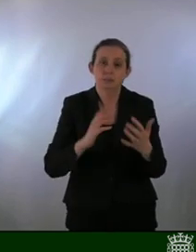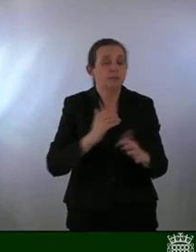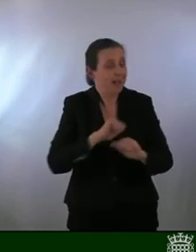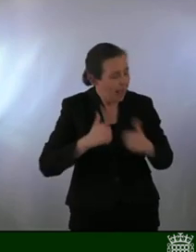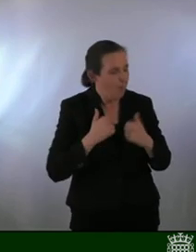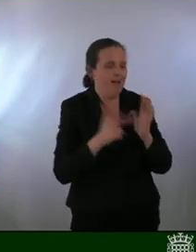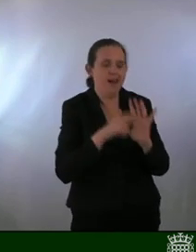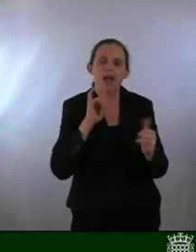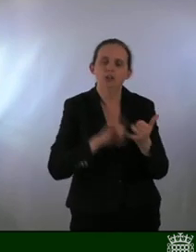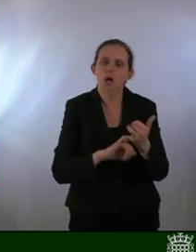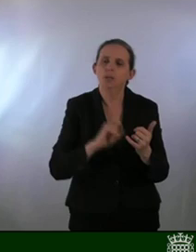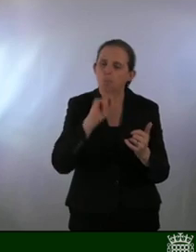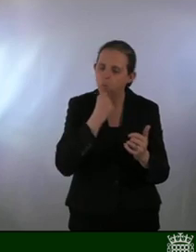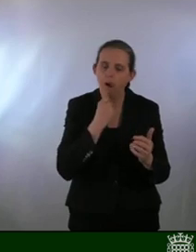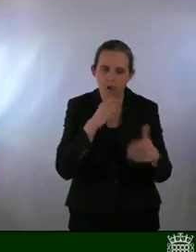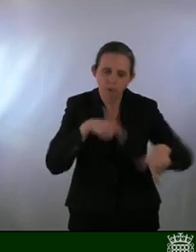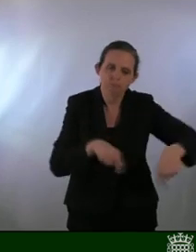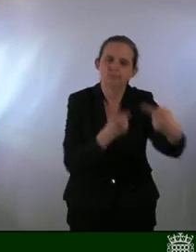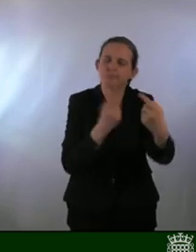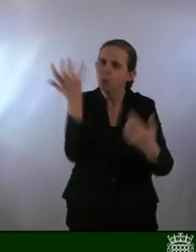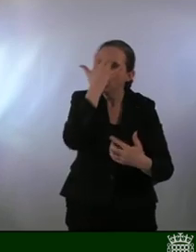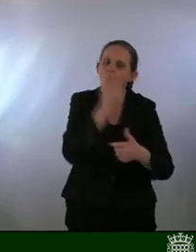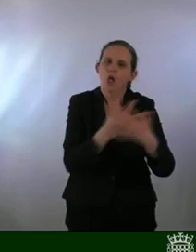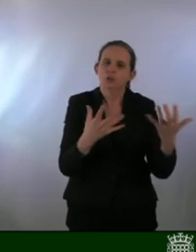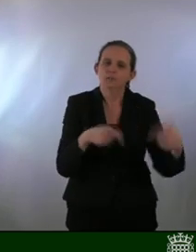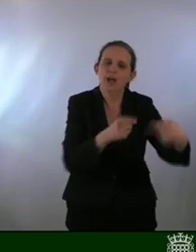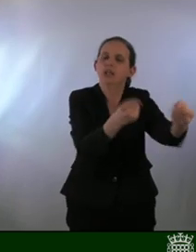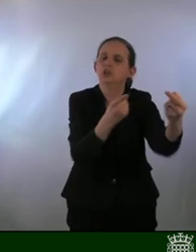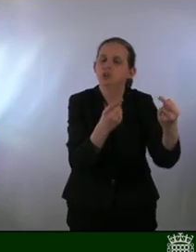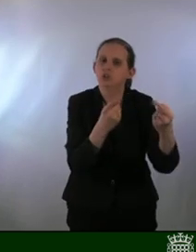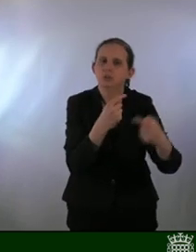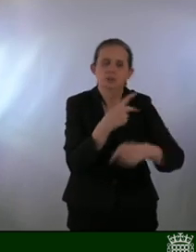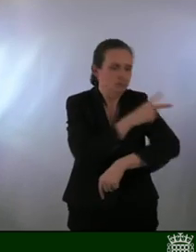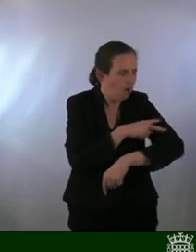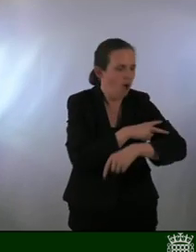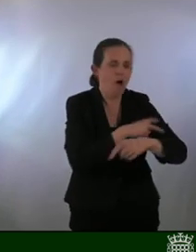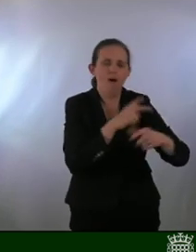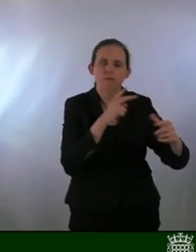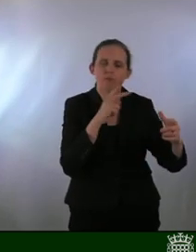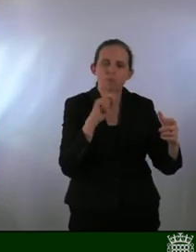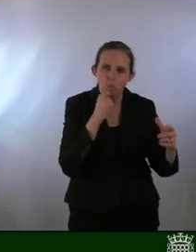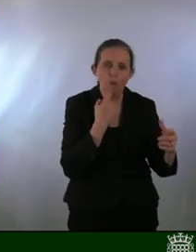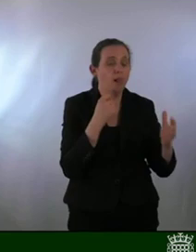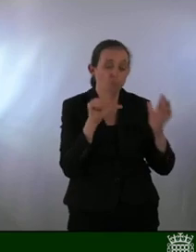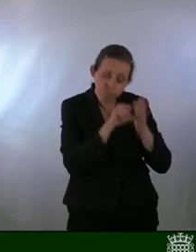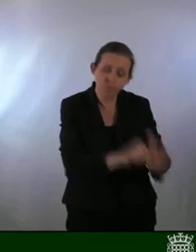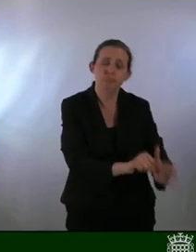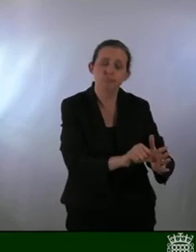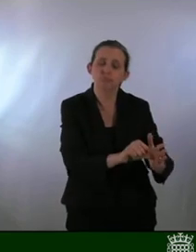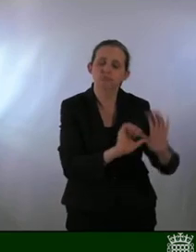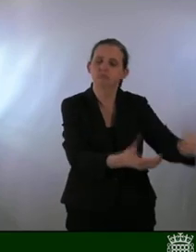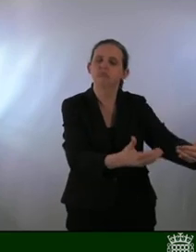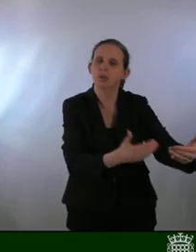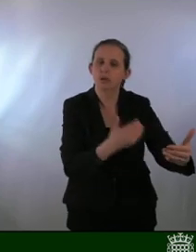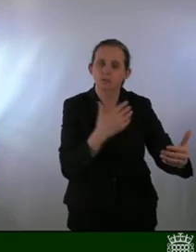an extraordinary time, and many people are going to do extraordinary things, but it is going to be very, very difficult. And I pay